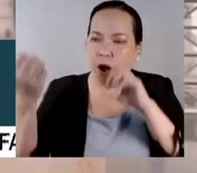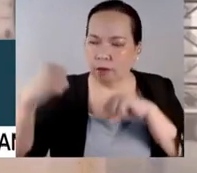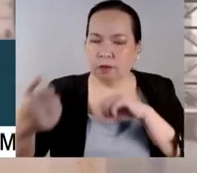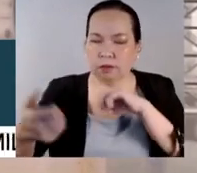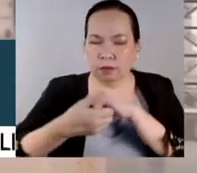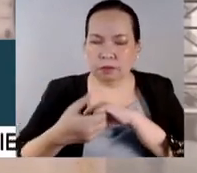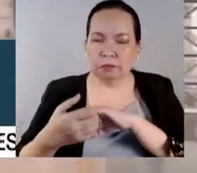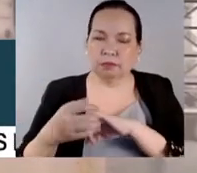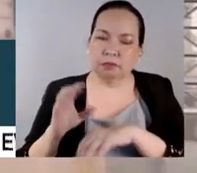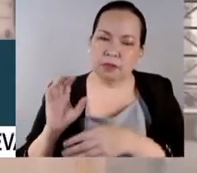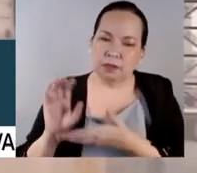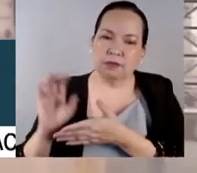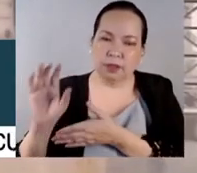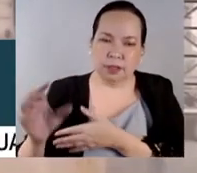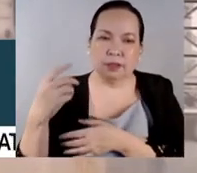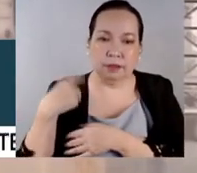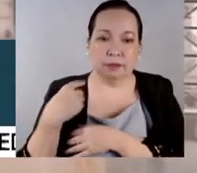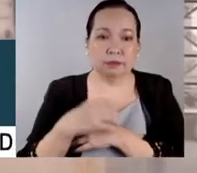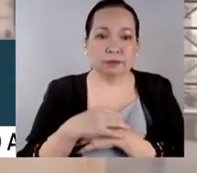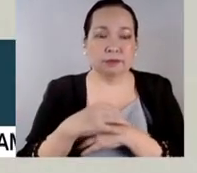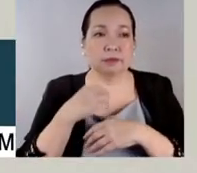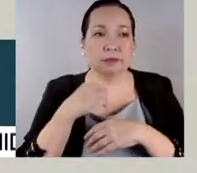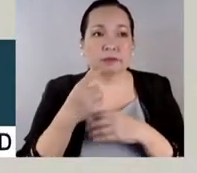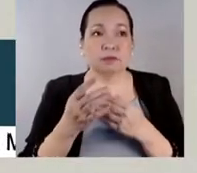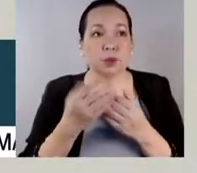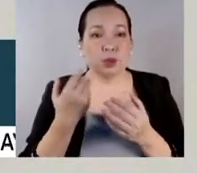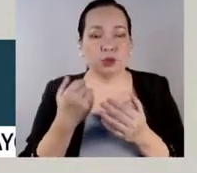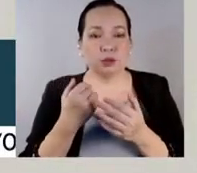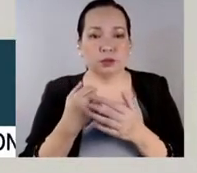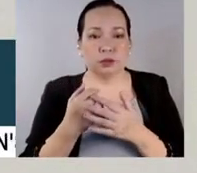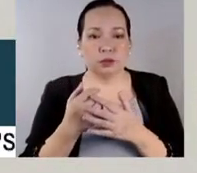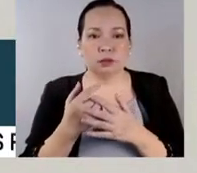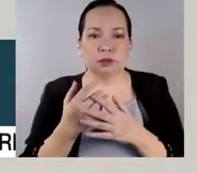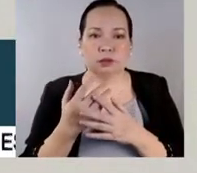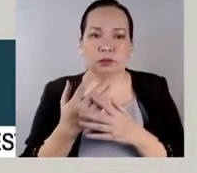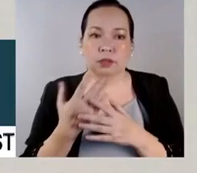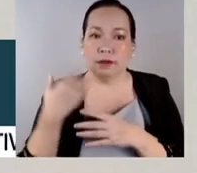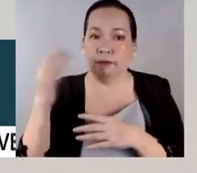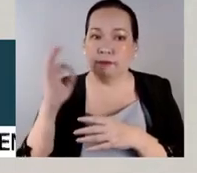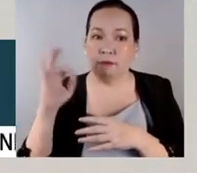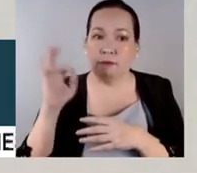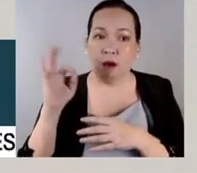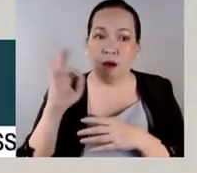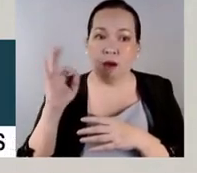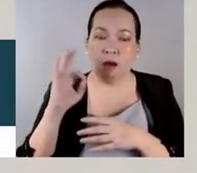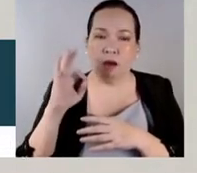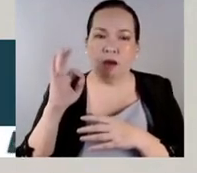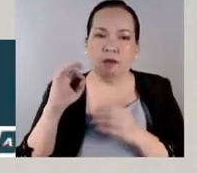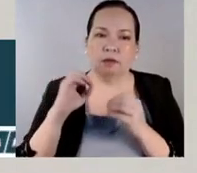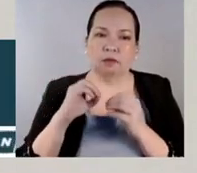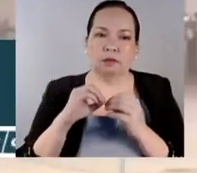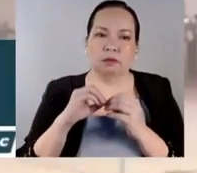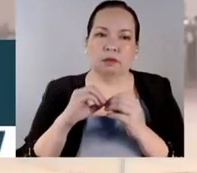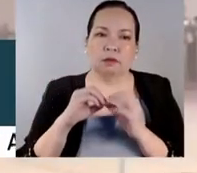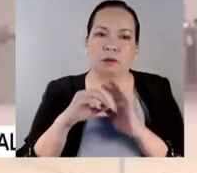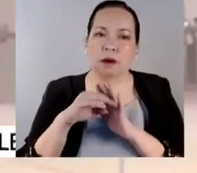Oil prices fell by more than $1 per barrel on Friday to record a second straight weekly